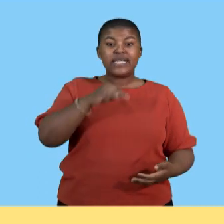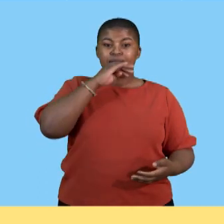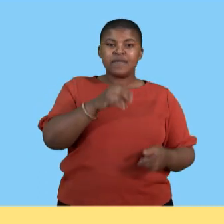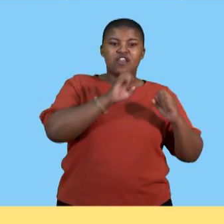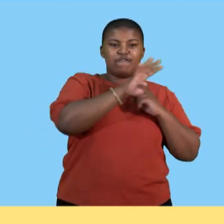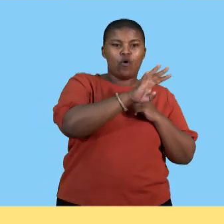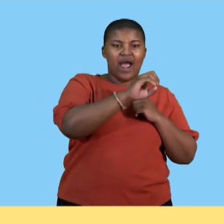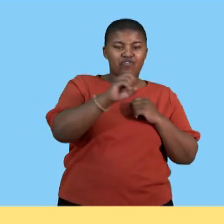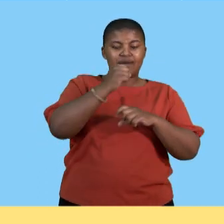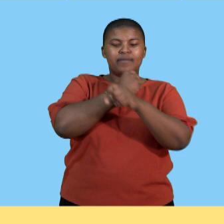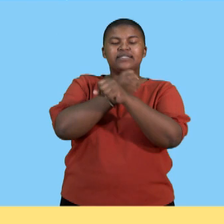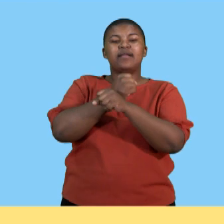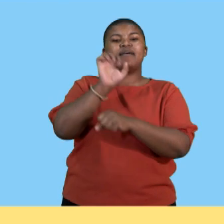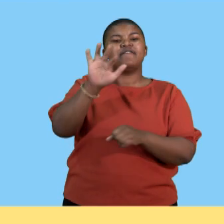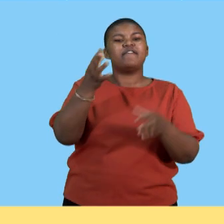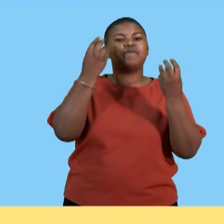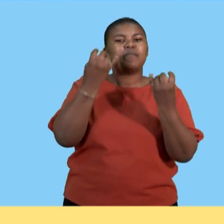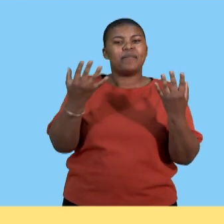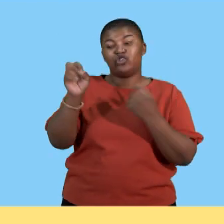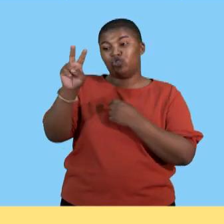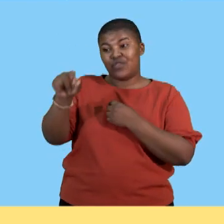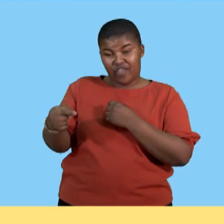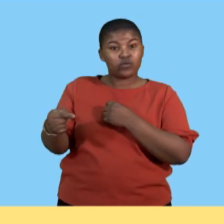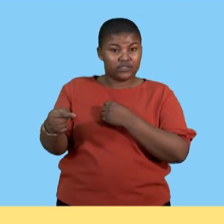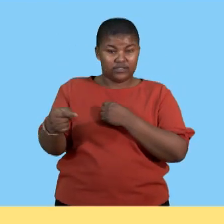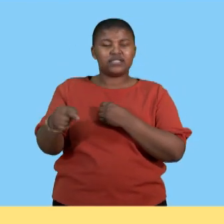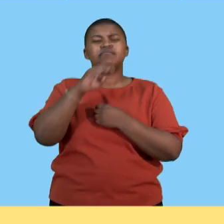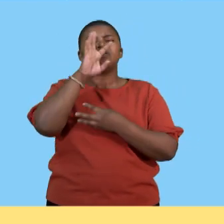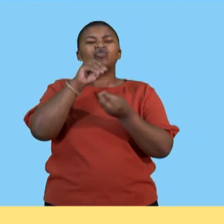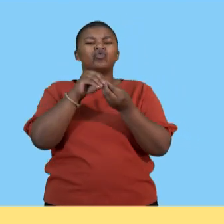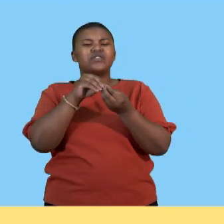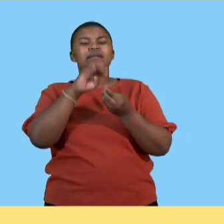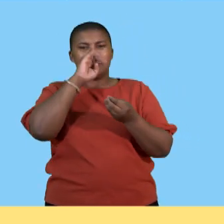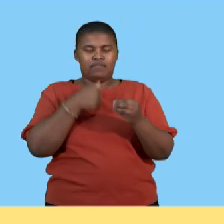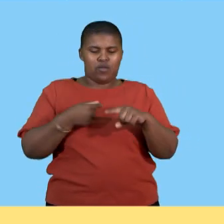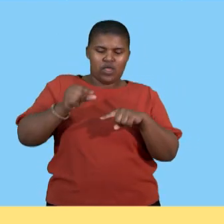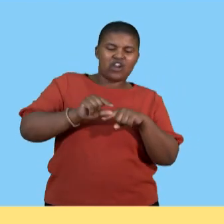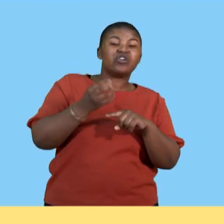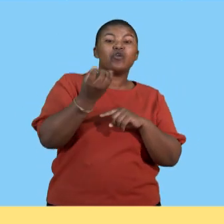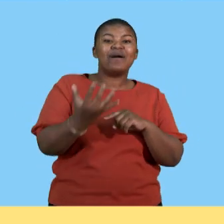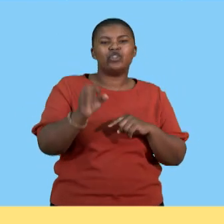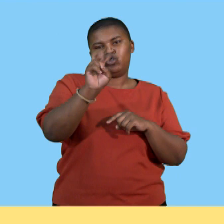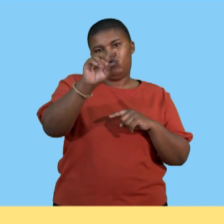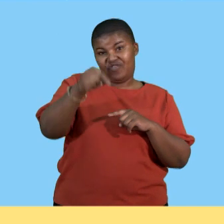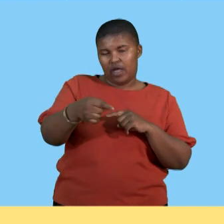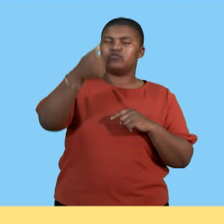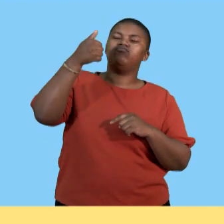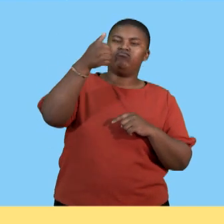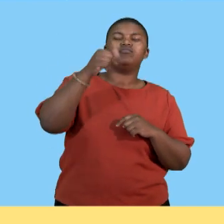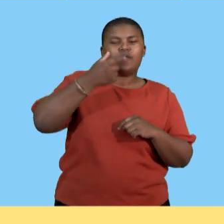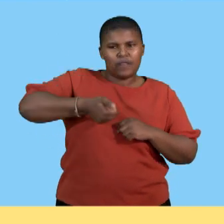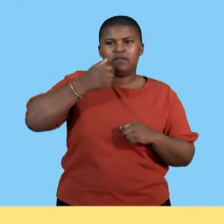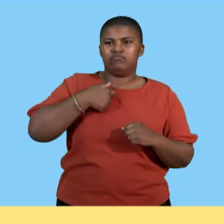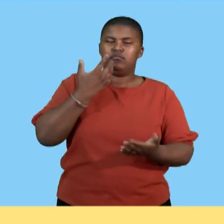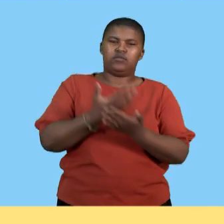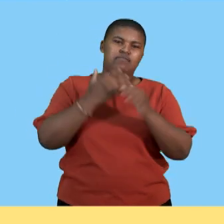400 multiplied by 5. That gives me 2,000. So in total, I have an increase of 2,000. So I can then